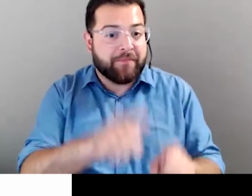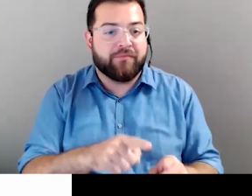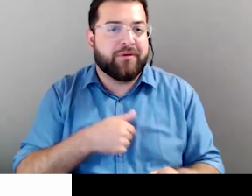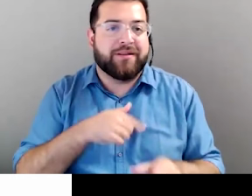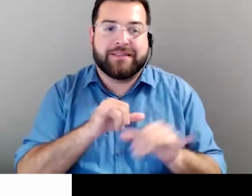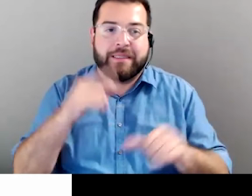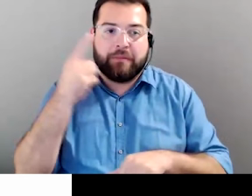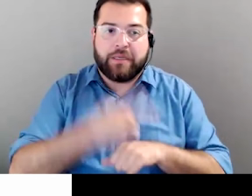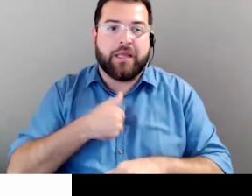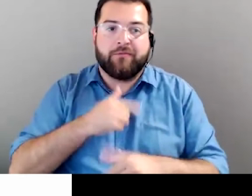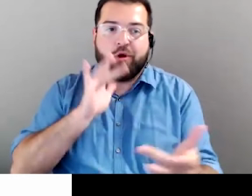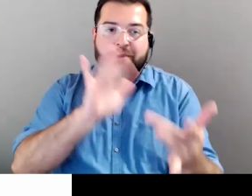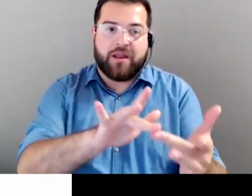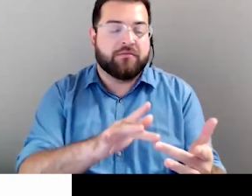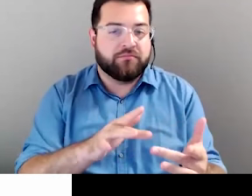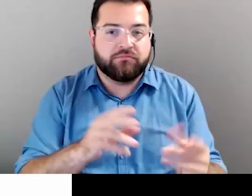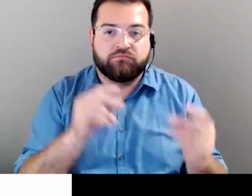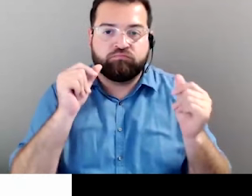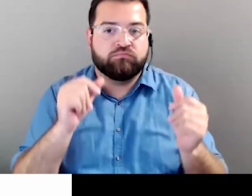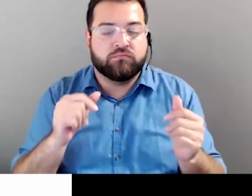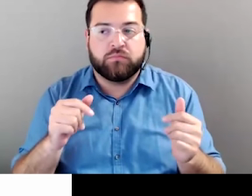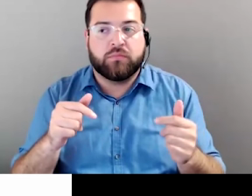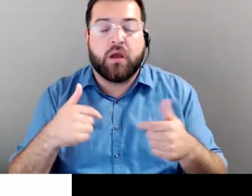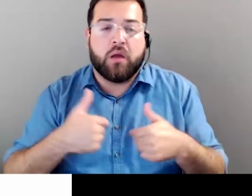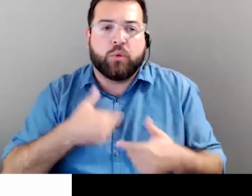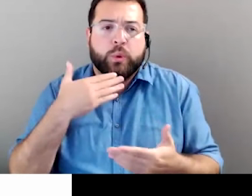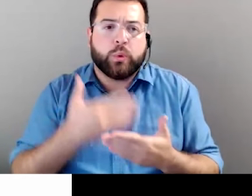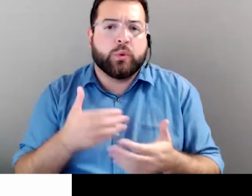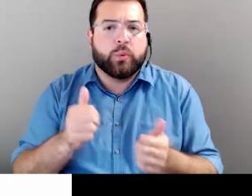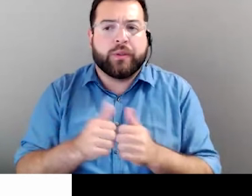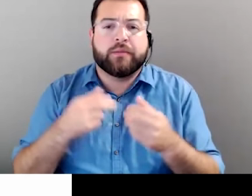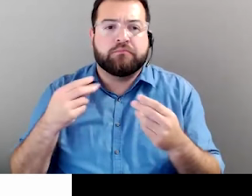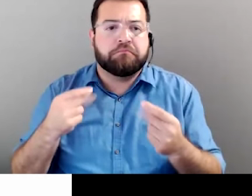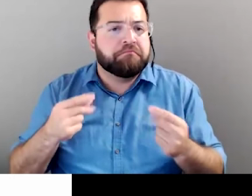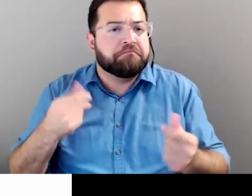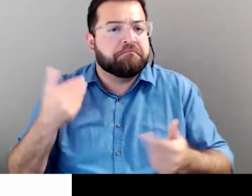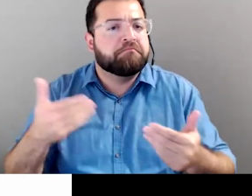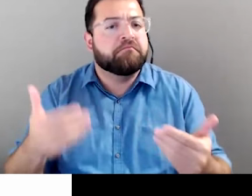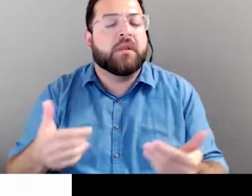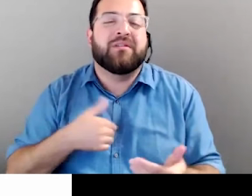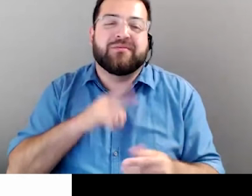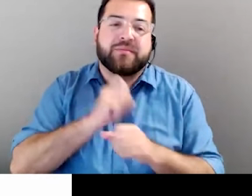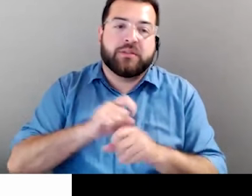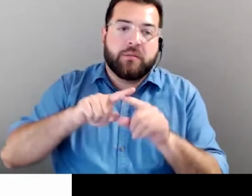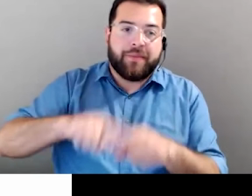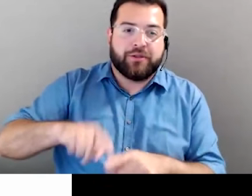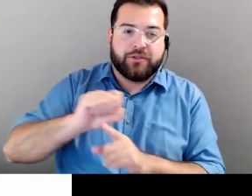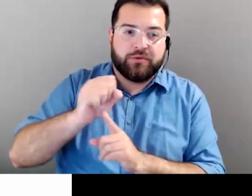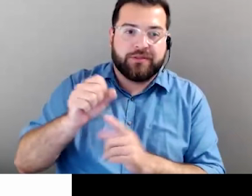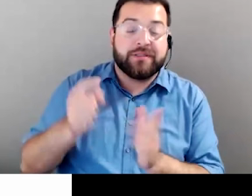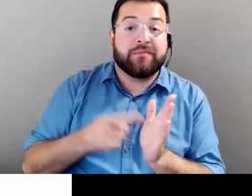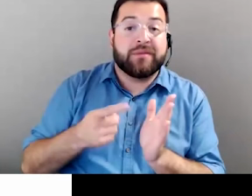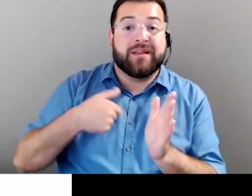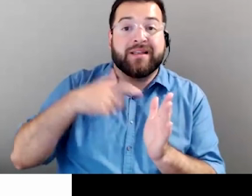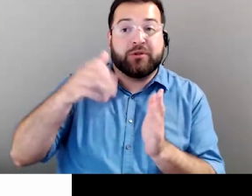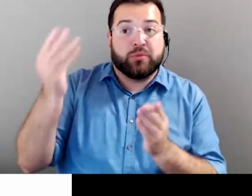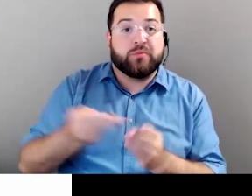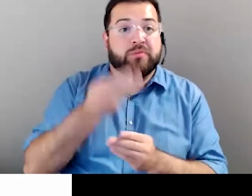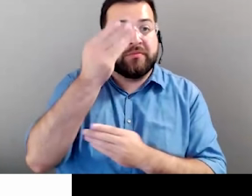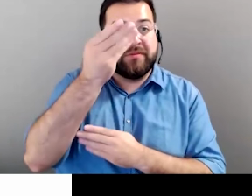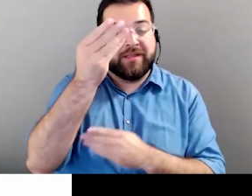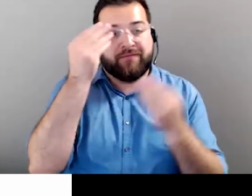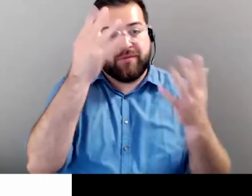student will respond. Yeah, so I'm pretty good with those things. It depends on the situation too. Sometimes I need to relay the information to Dr.